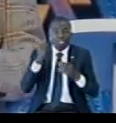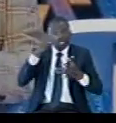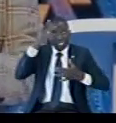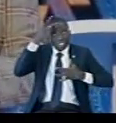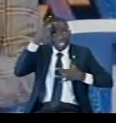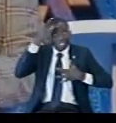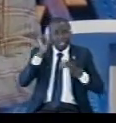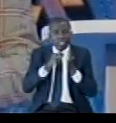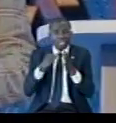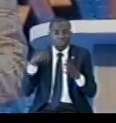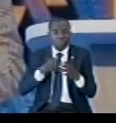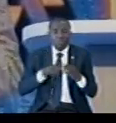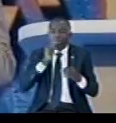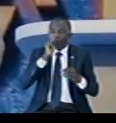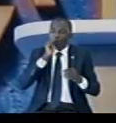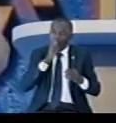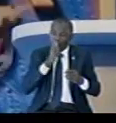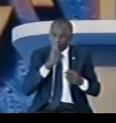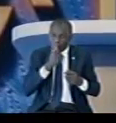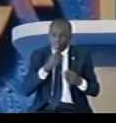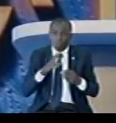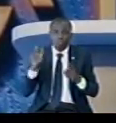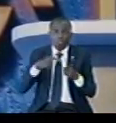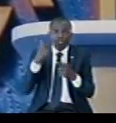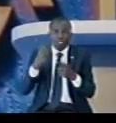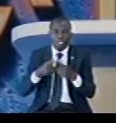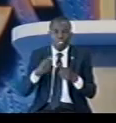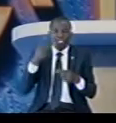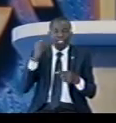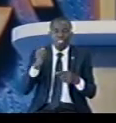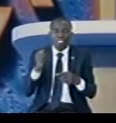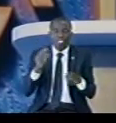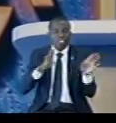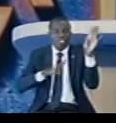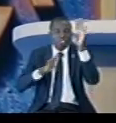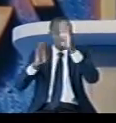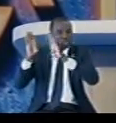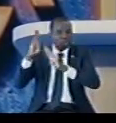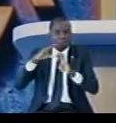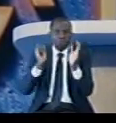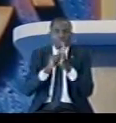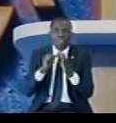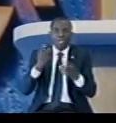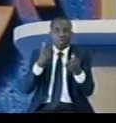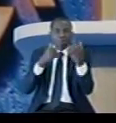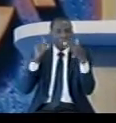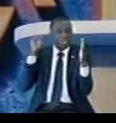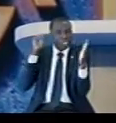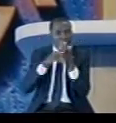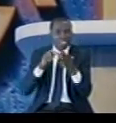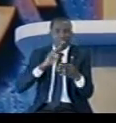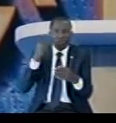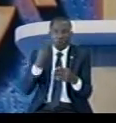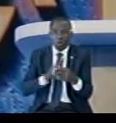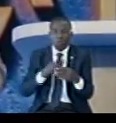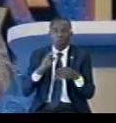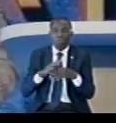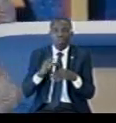we endure, and the contrary wind that blows against us.